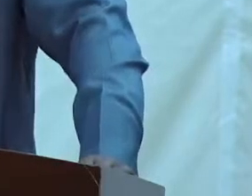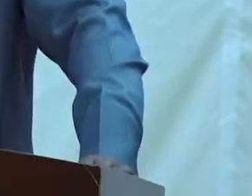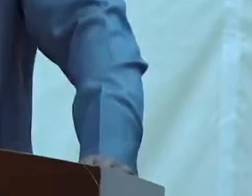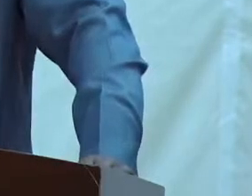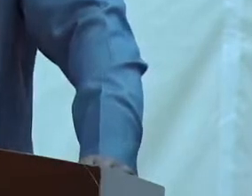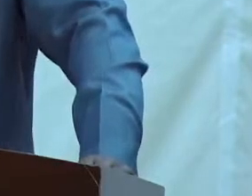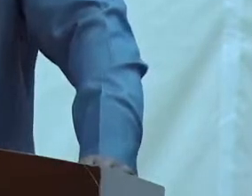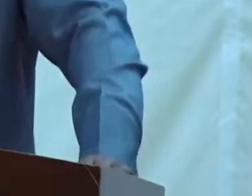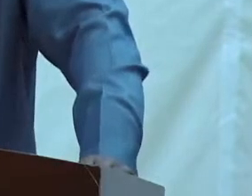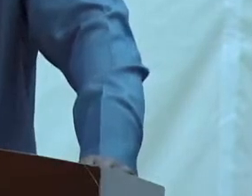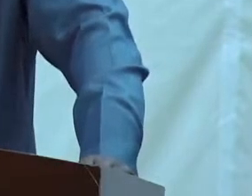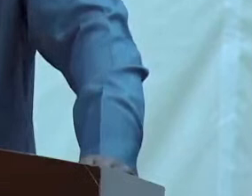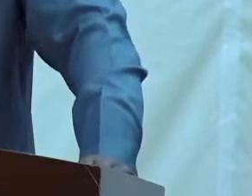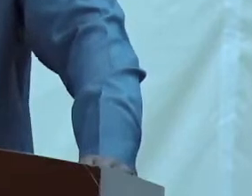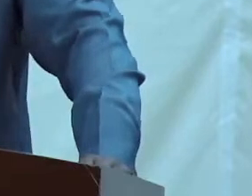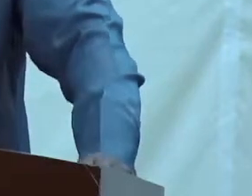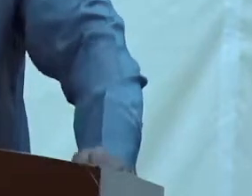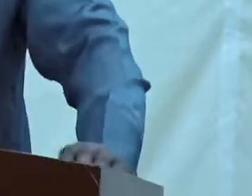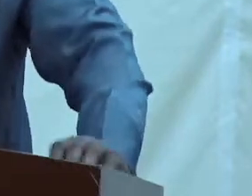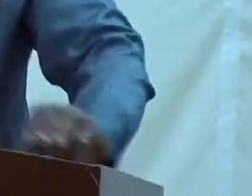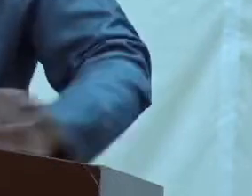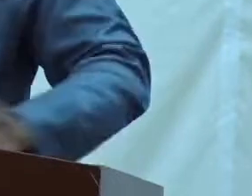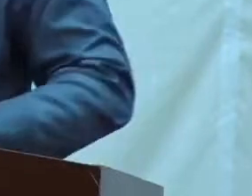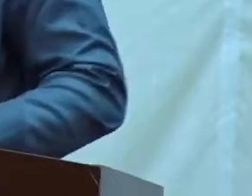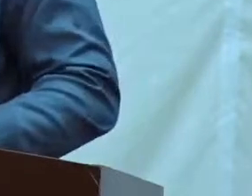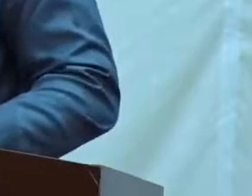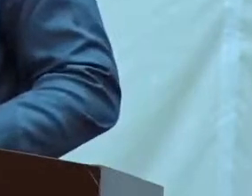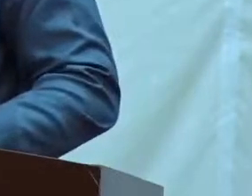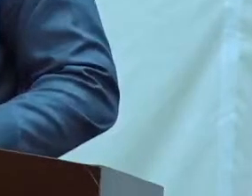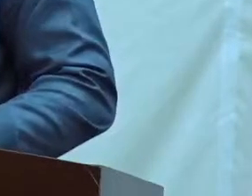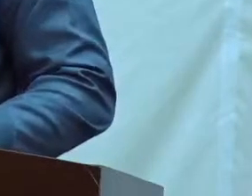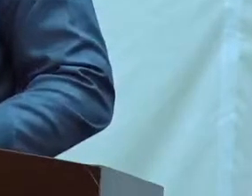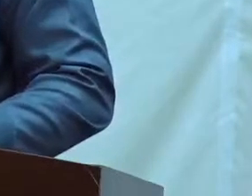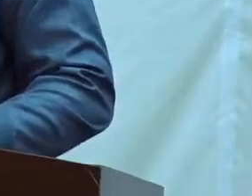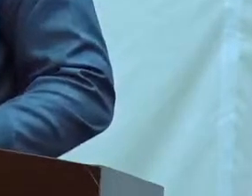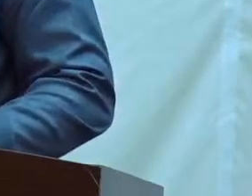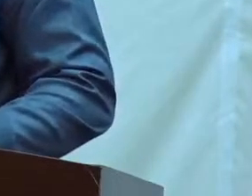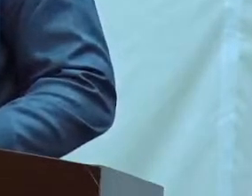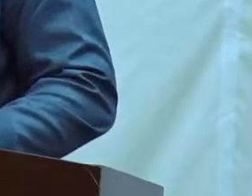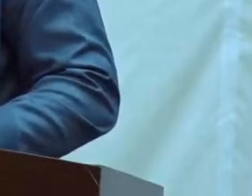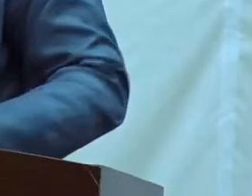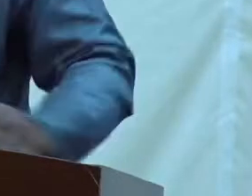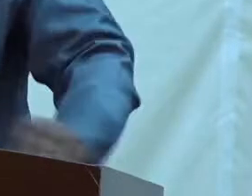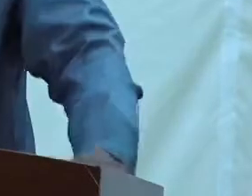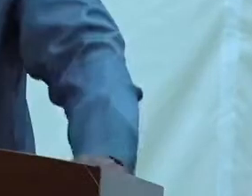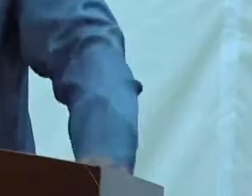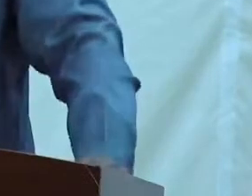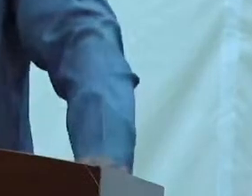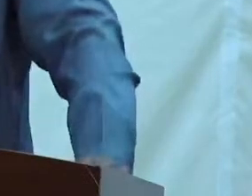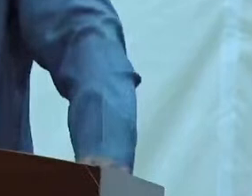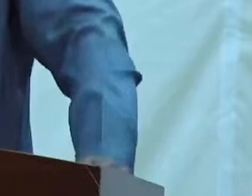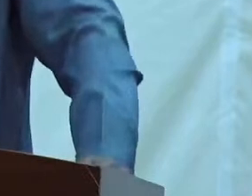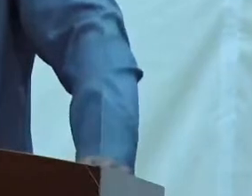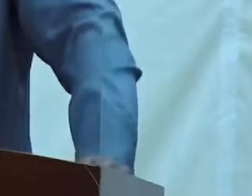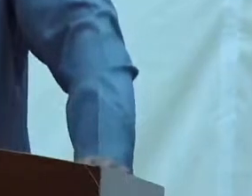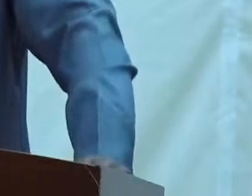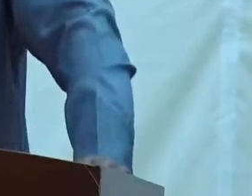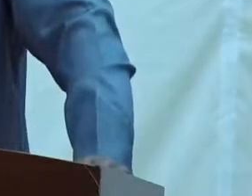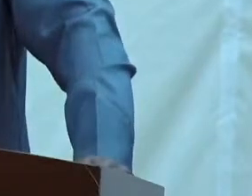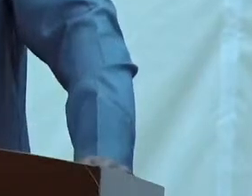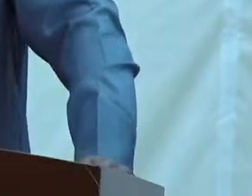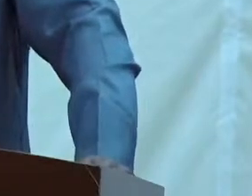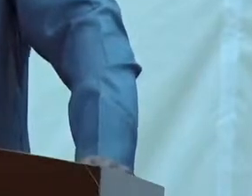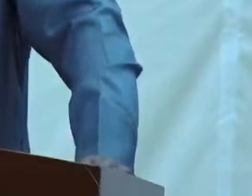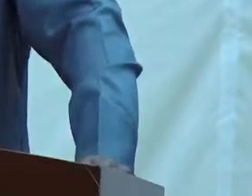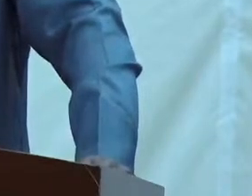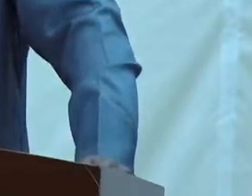to tell the rest of the story. Ladies and gentlemen, I would like to place on record the